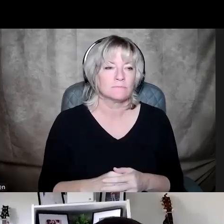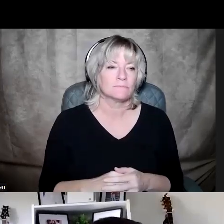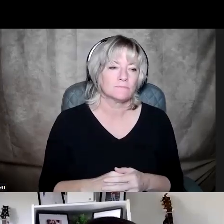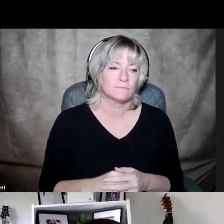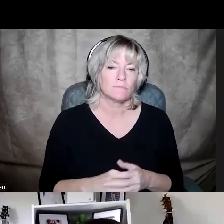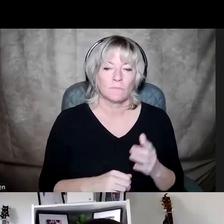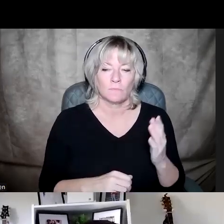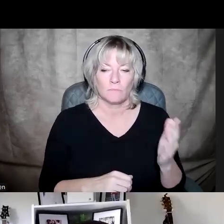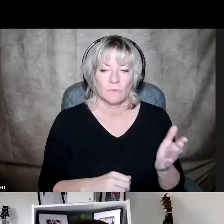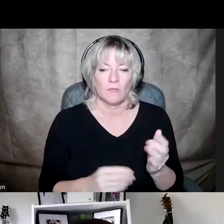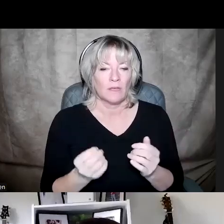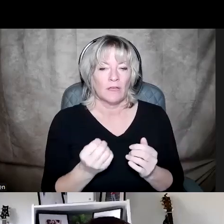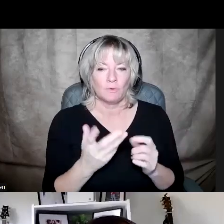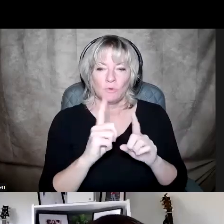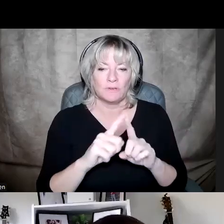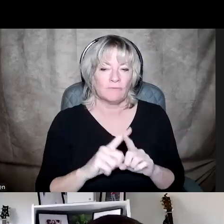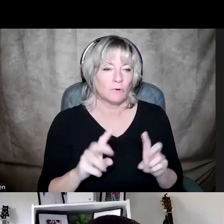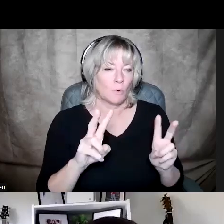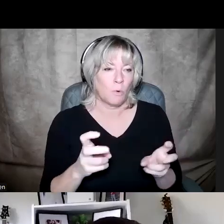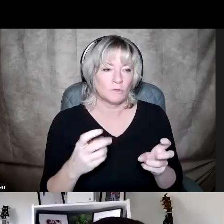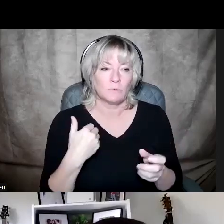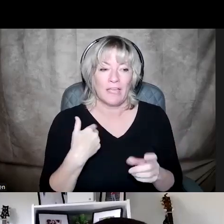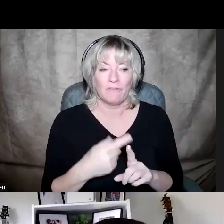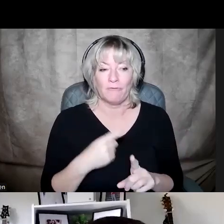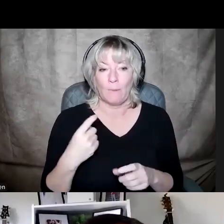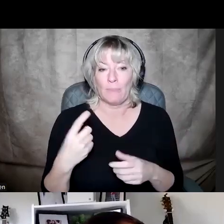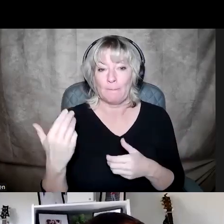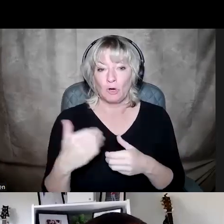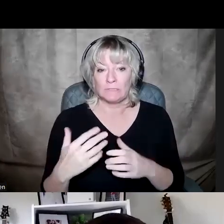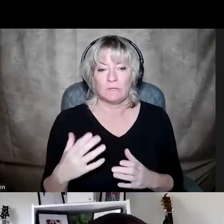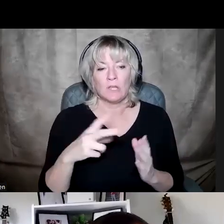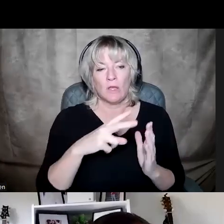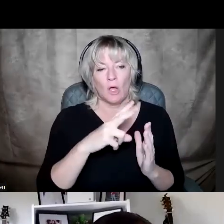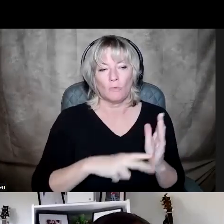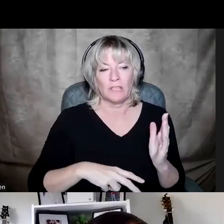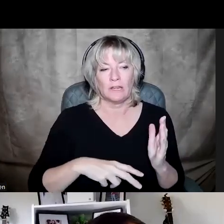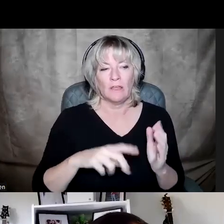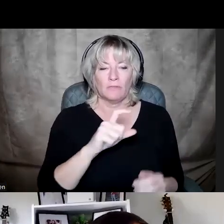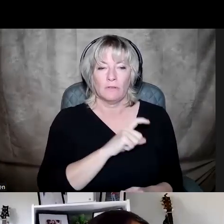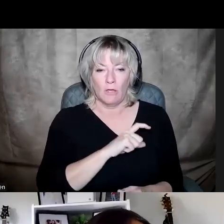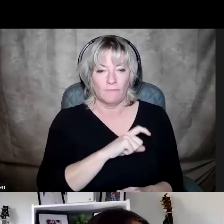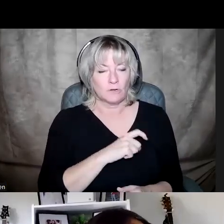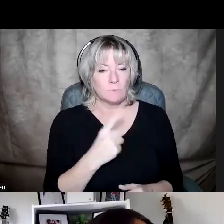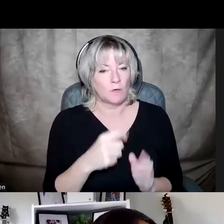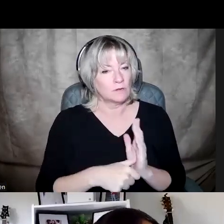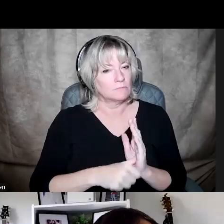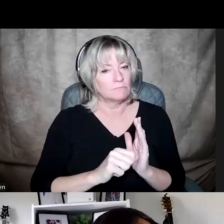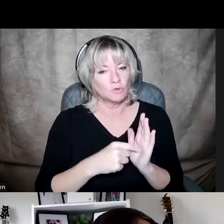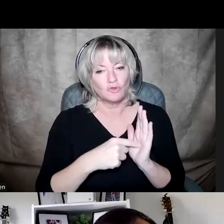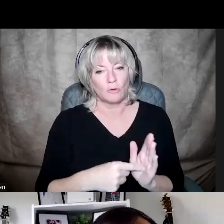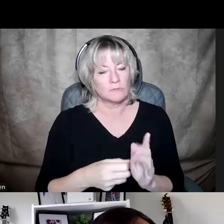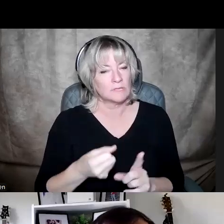Okay, and these are just a couple of the quotes that we had from our participants. I'm going to read the law enforcement one in particular, because I think it really just highlights what the impact